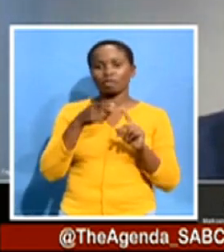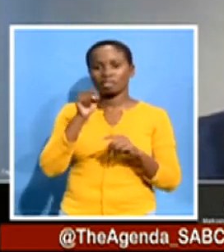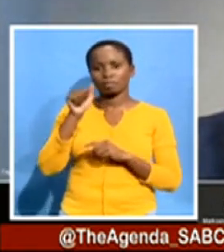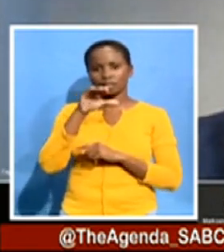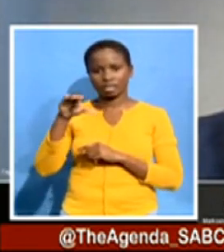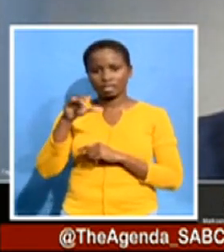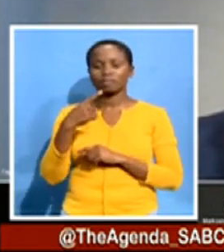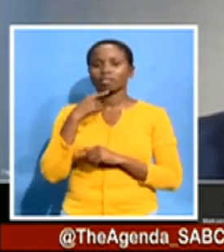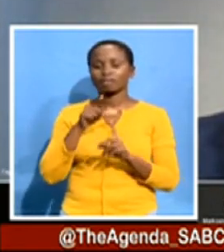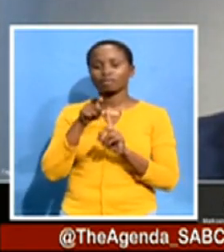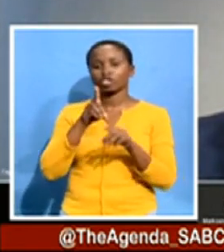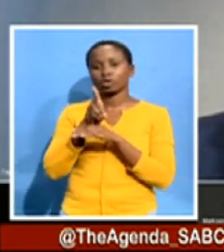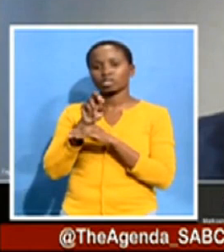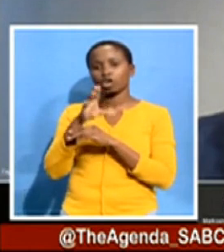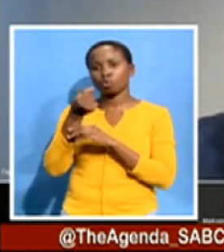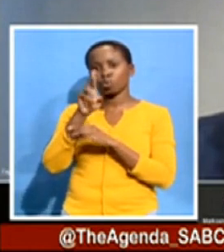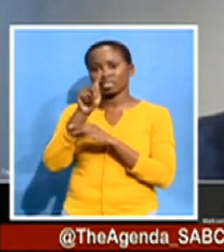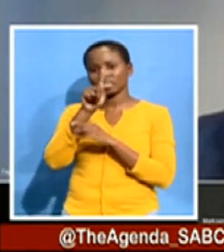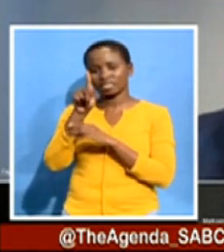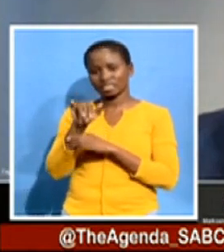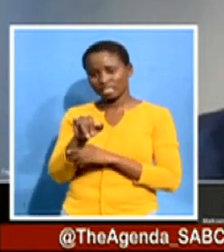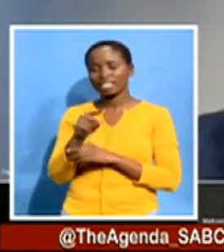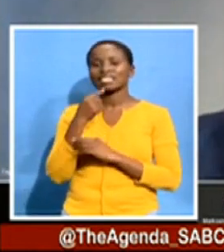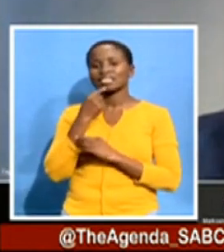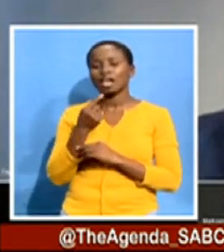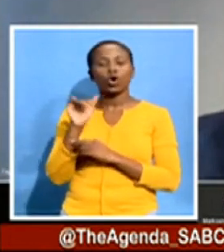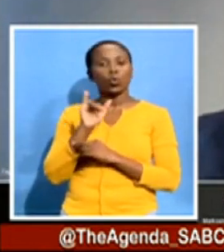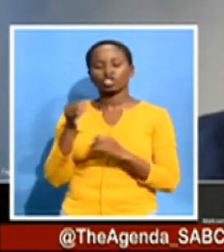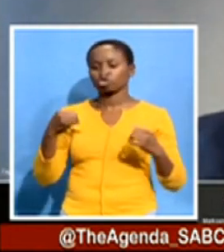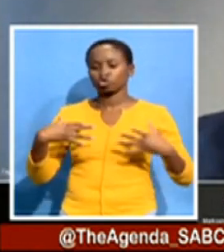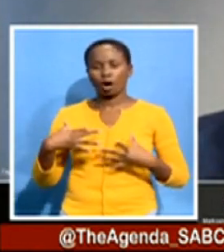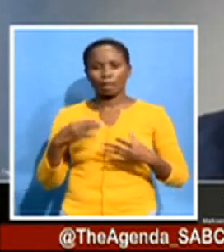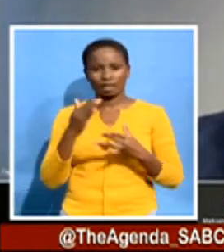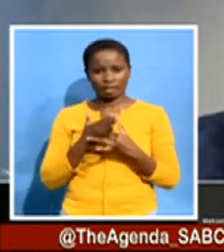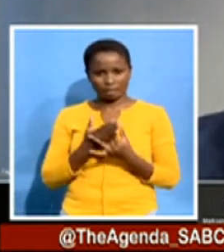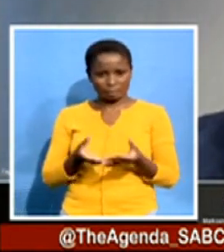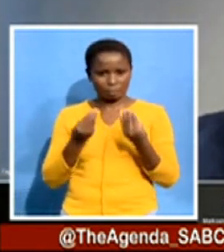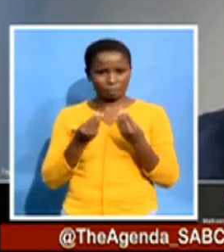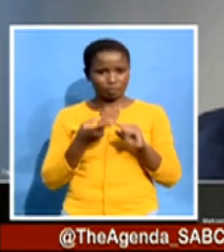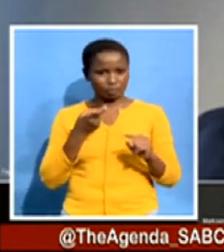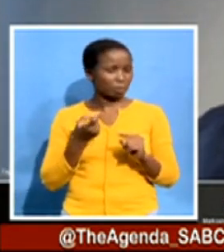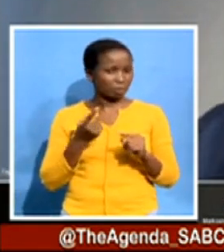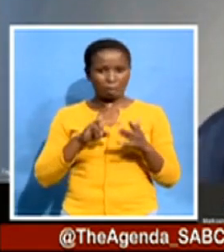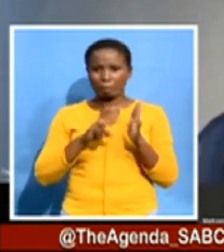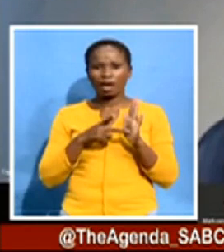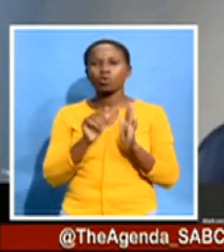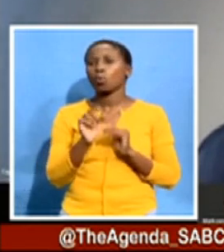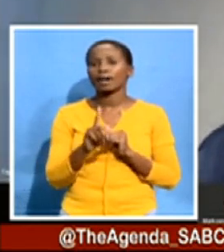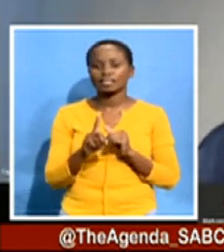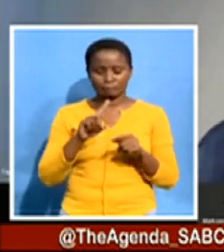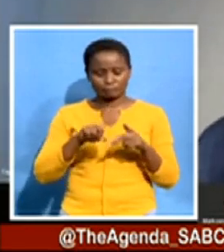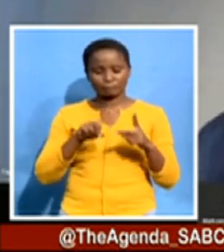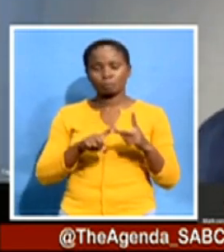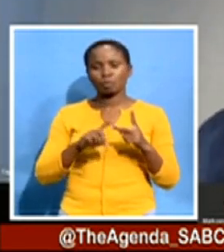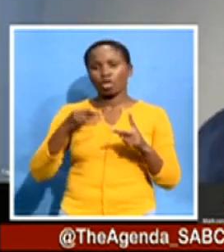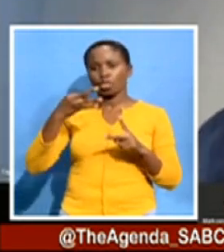what impact did trauma cases have on the processes? What are the plans to avert the third wave successfully? And then